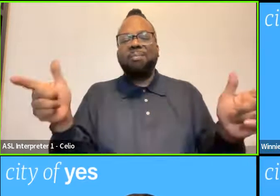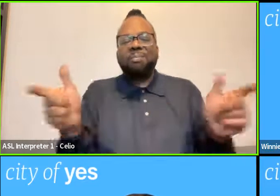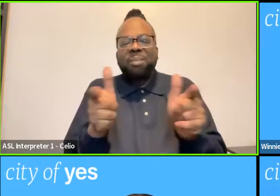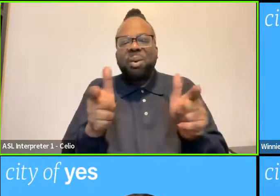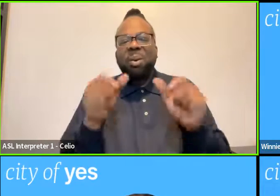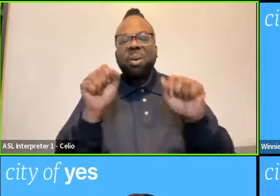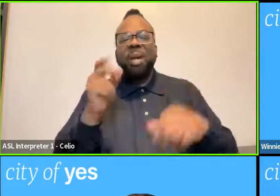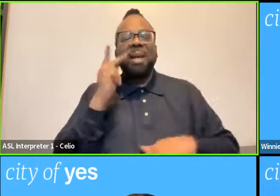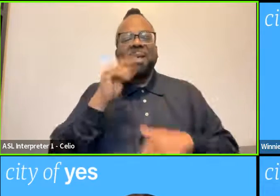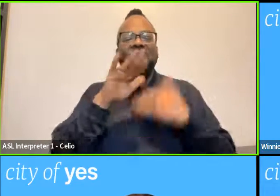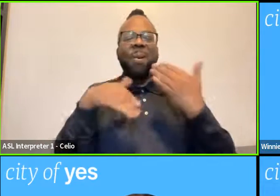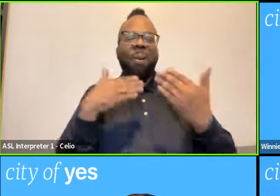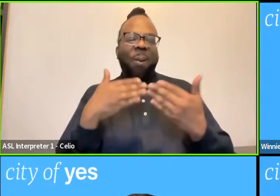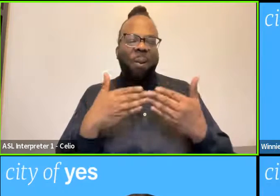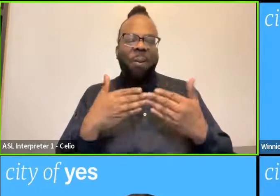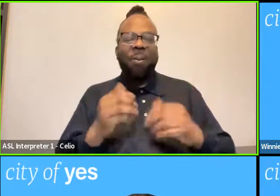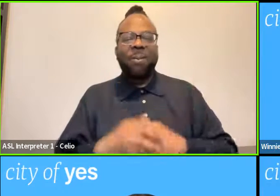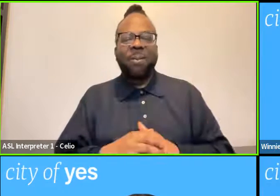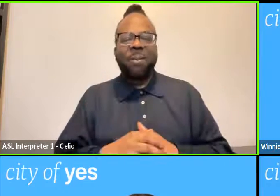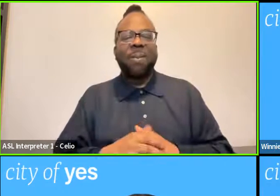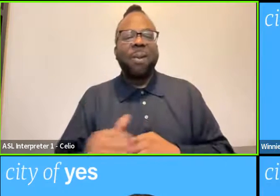us.